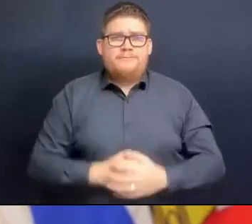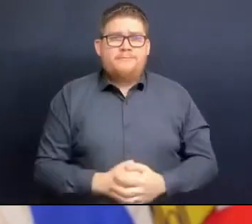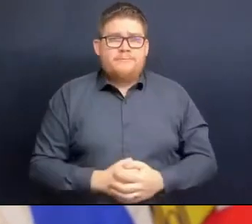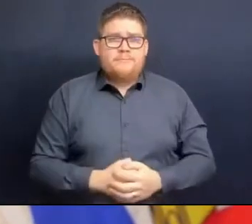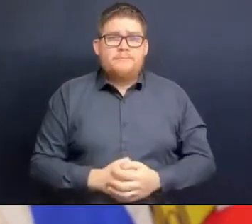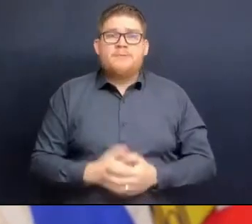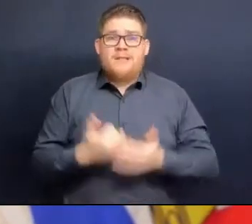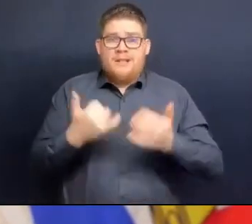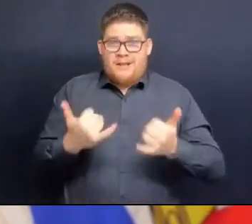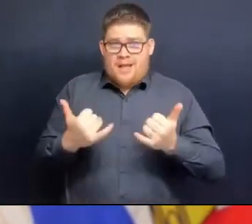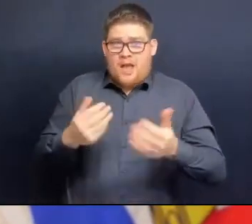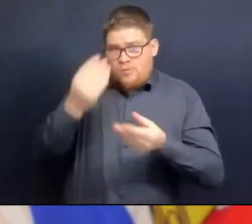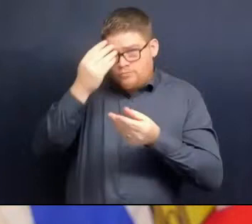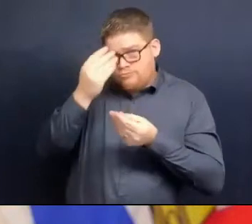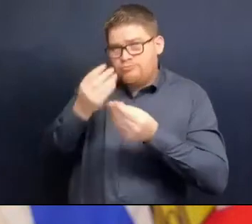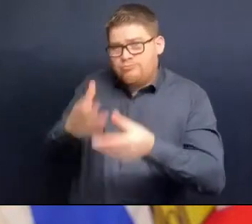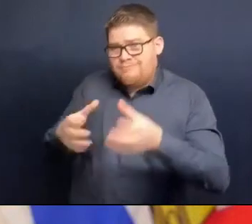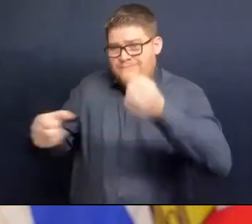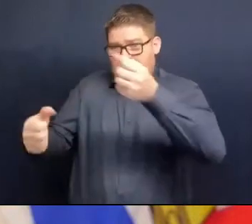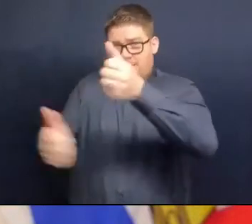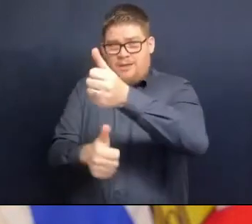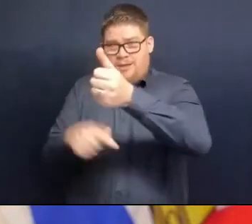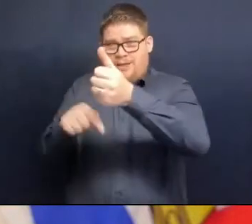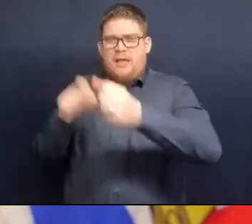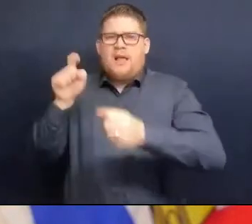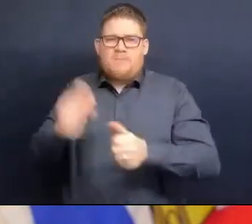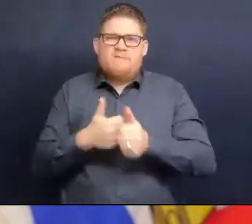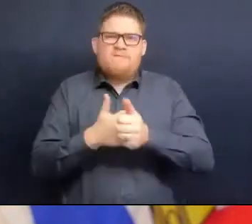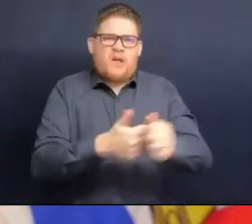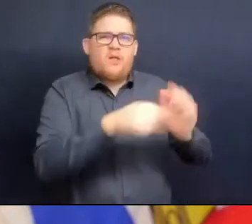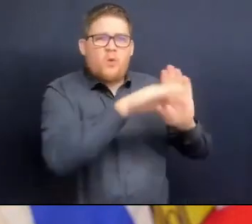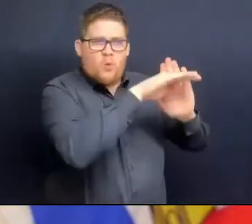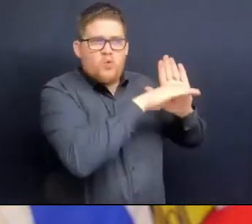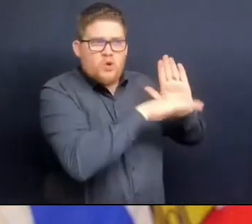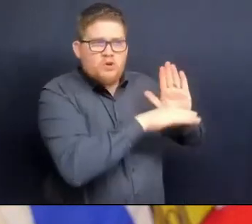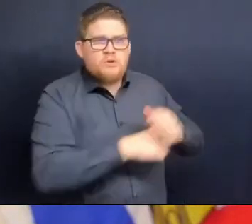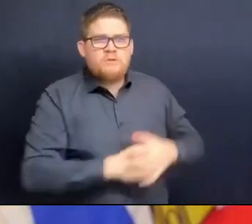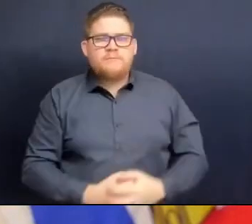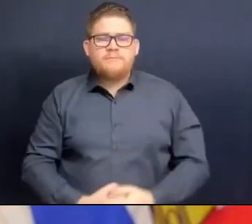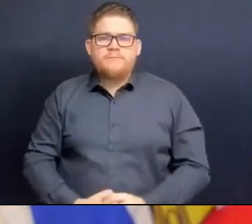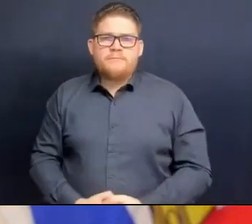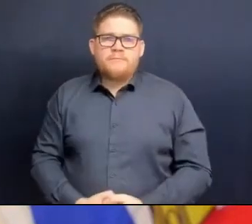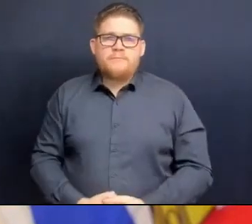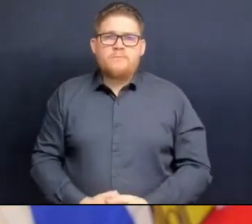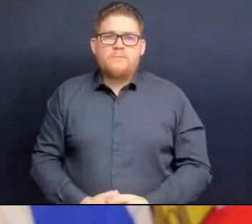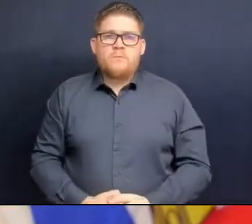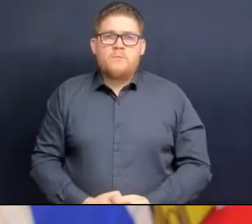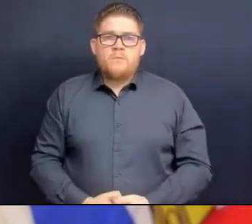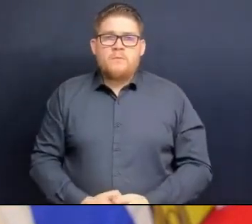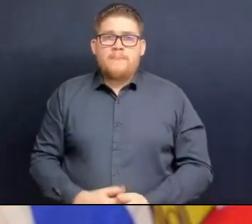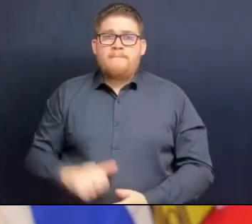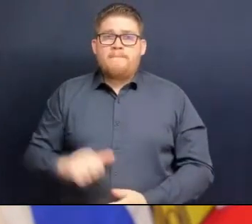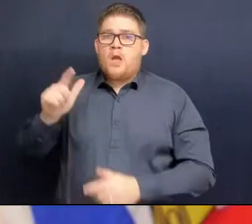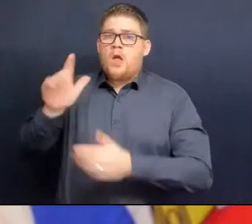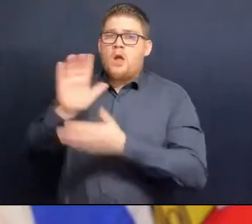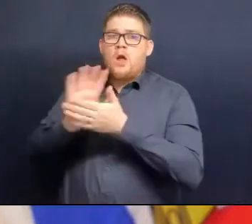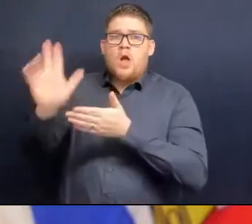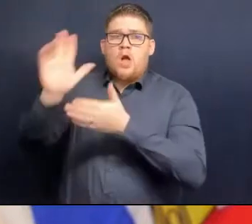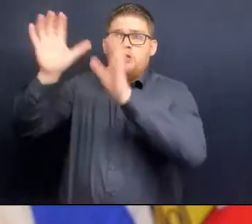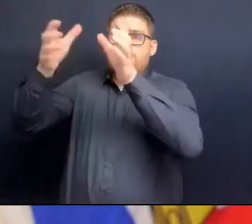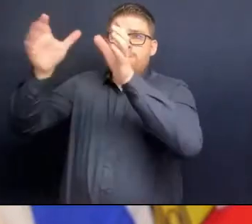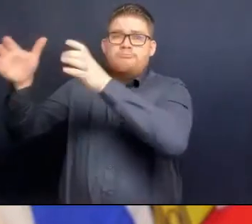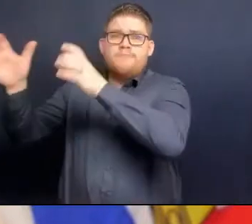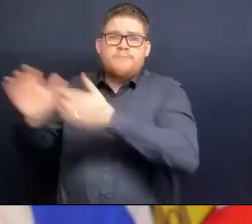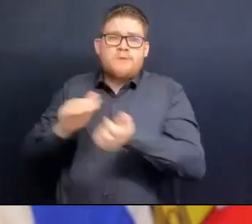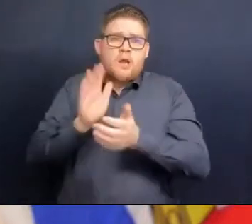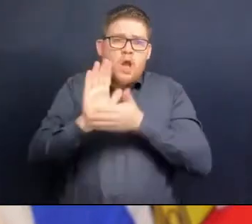orders, that they were on notice about that. So it's not, the colleges have all been behind this, and we've been